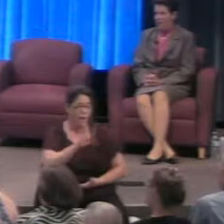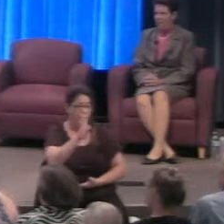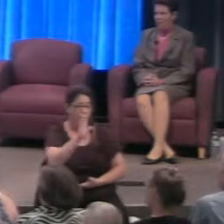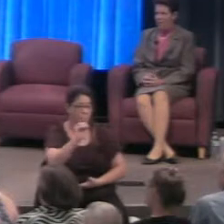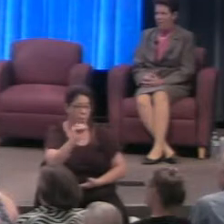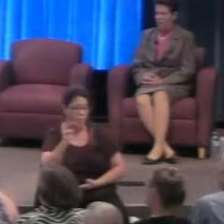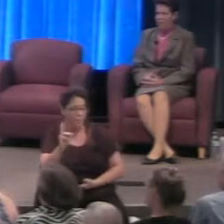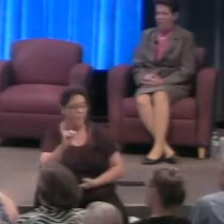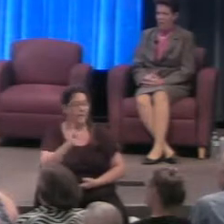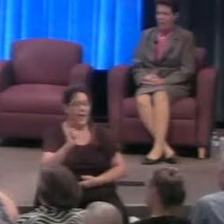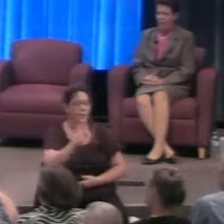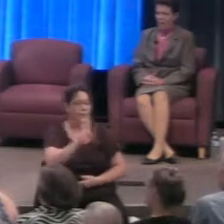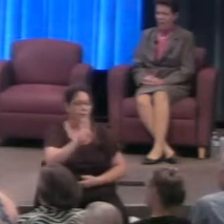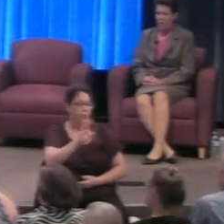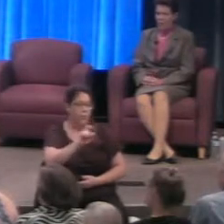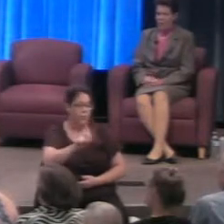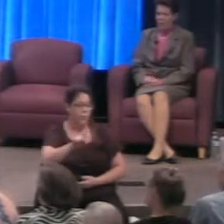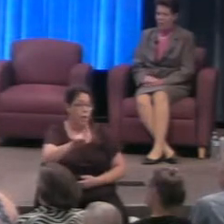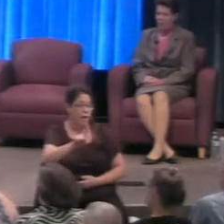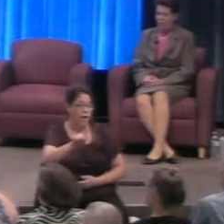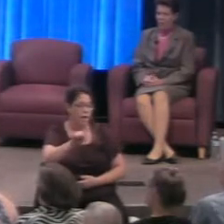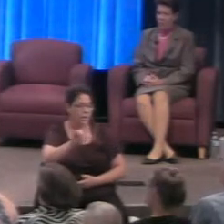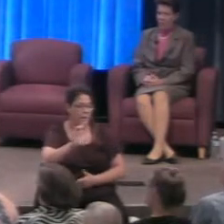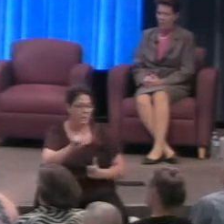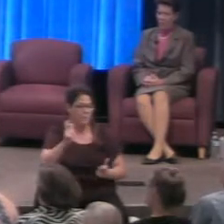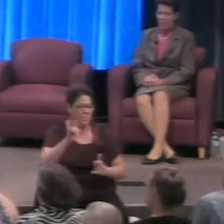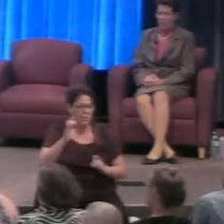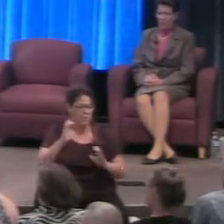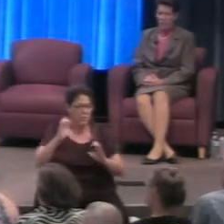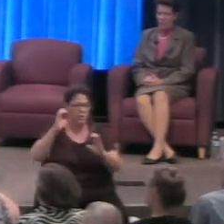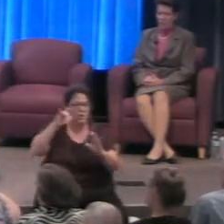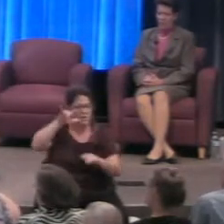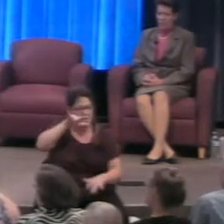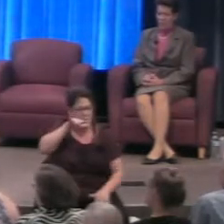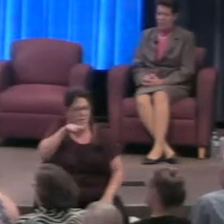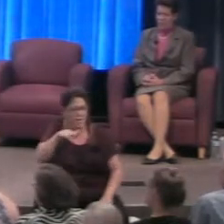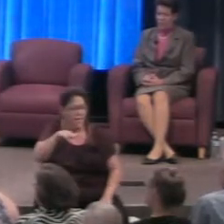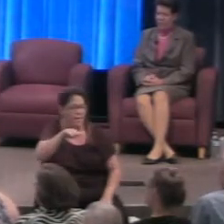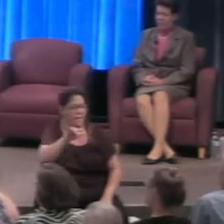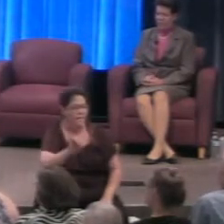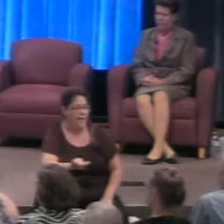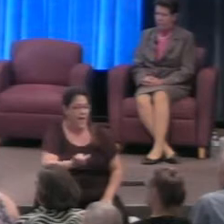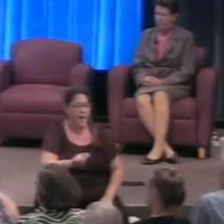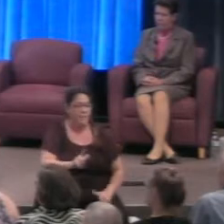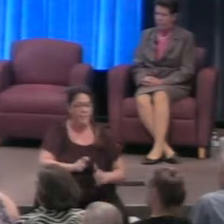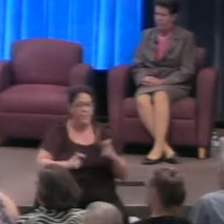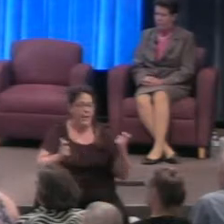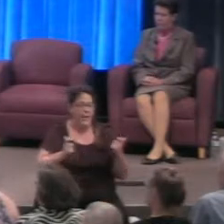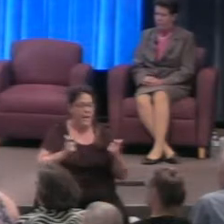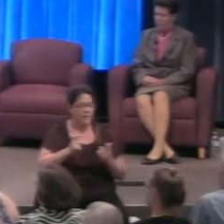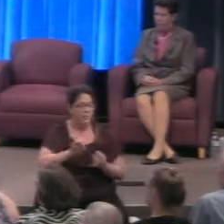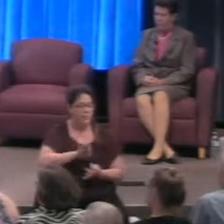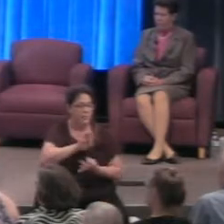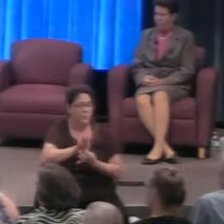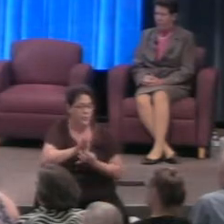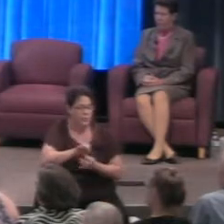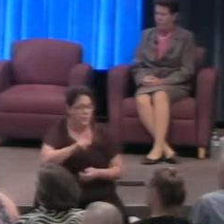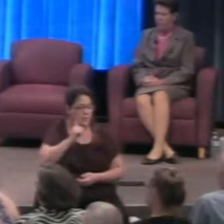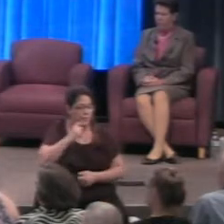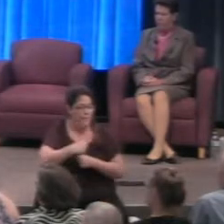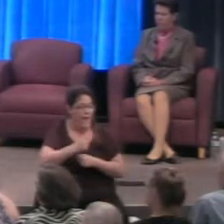B-1 back in the fight. This capability enabled the roving linebacker role, tailor-made for the B-1